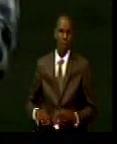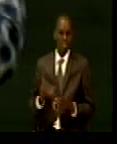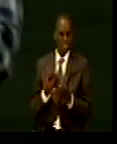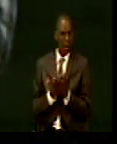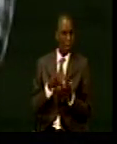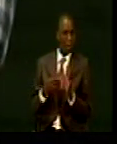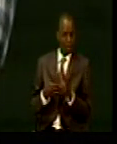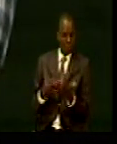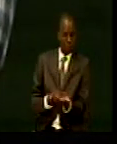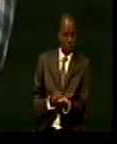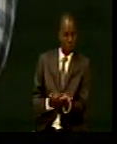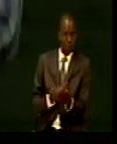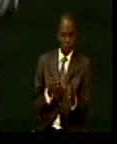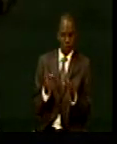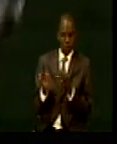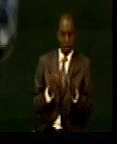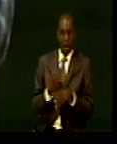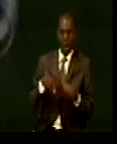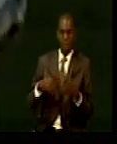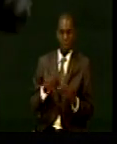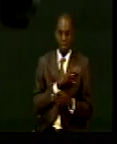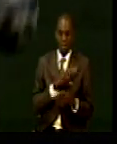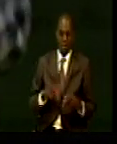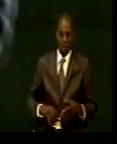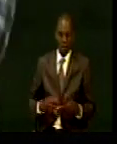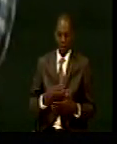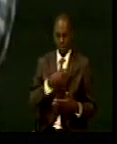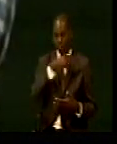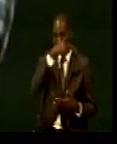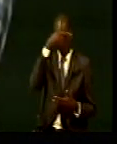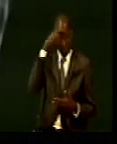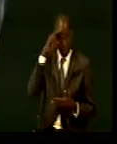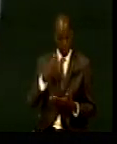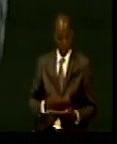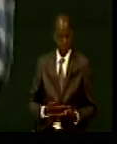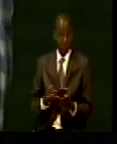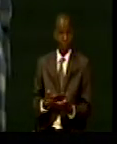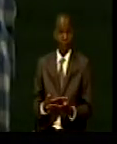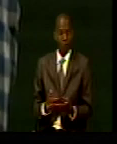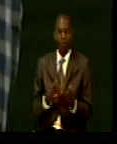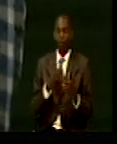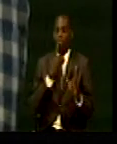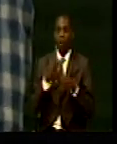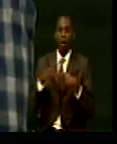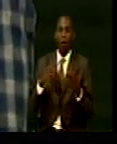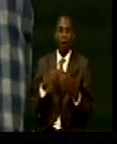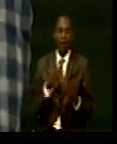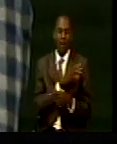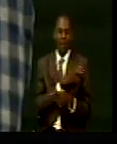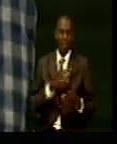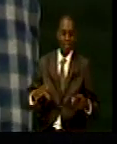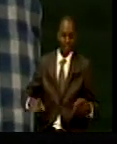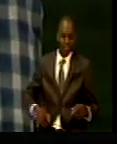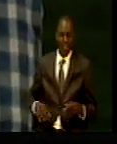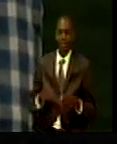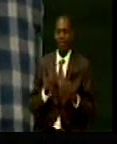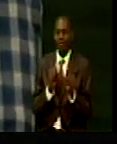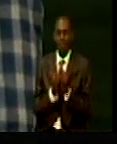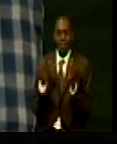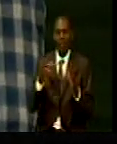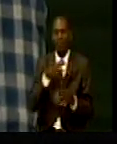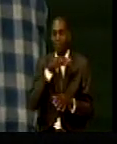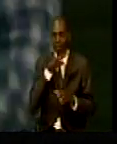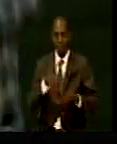his virgin birth. It tells us about his spotless life. It tells us about his